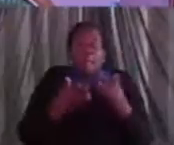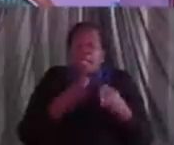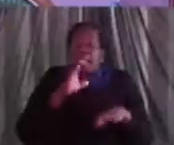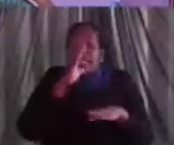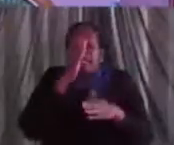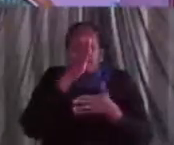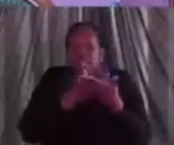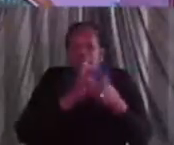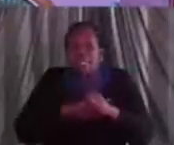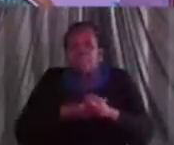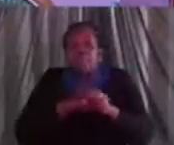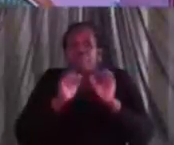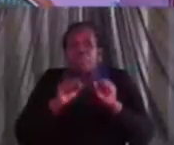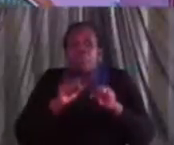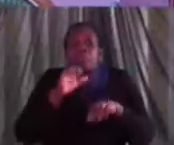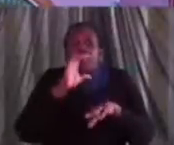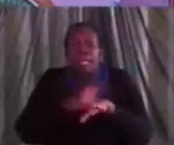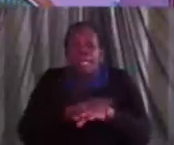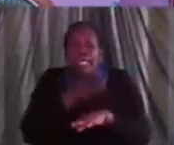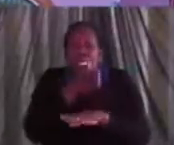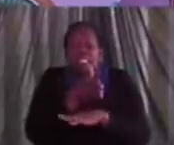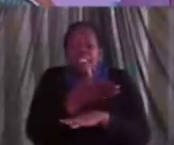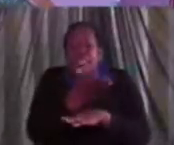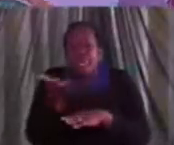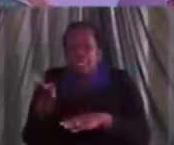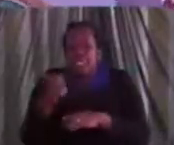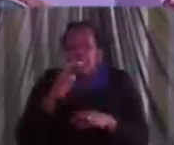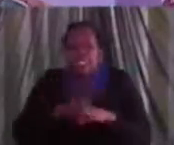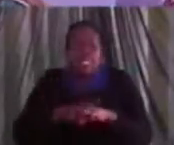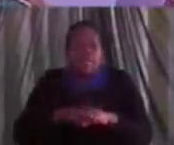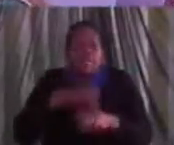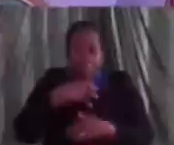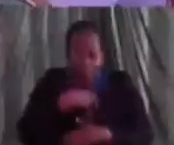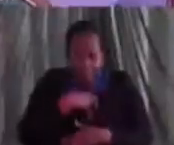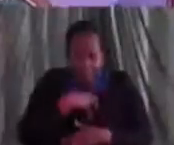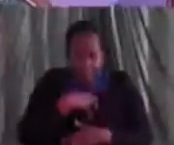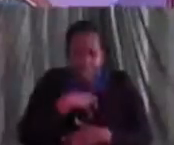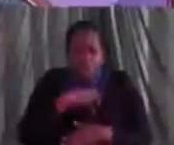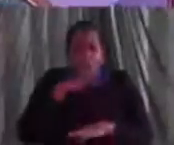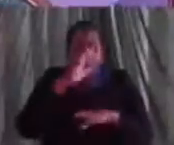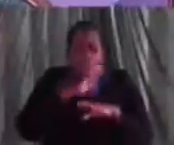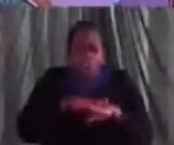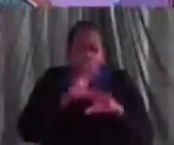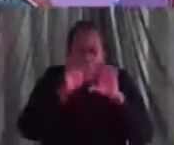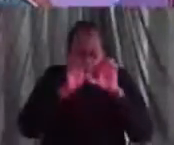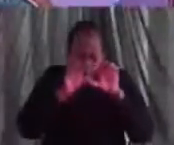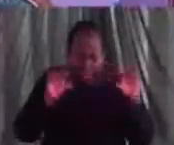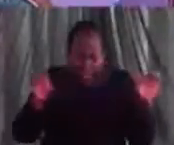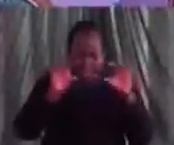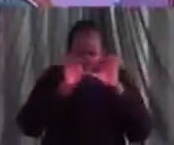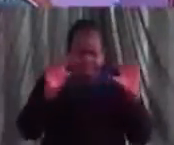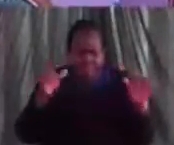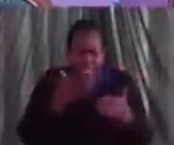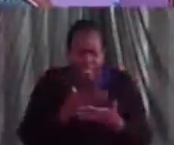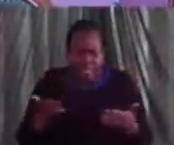After retirement, we are going to pursue these things. So along the line, things happened, and things which were out of